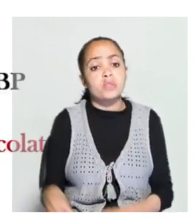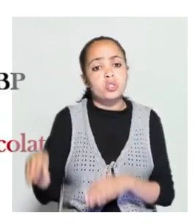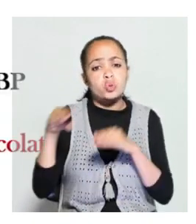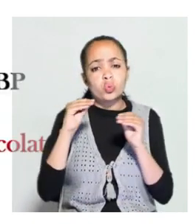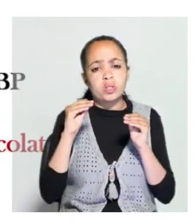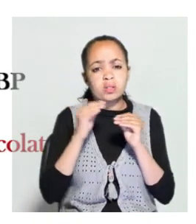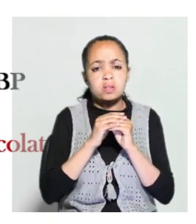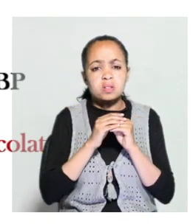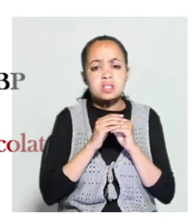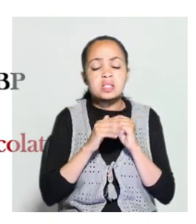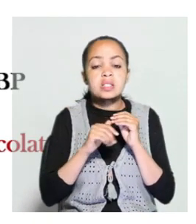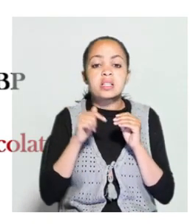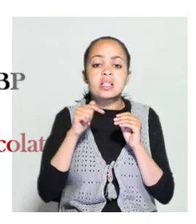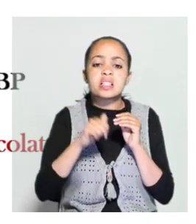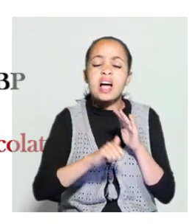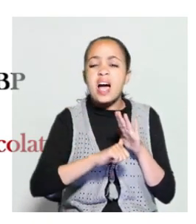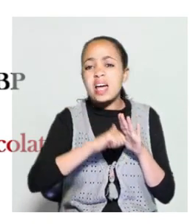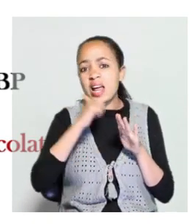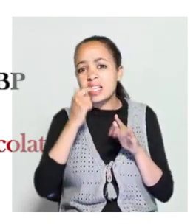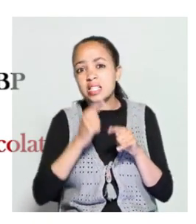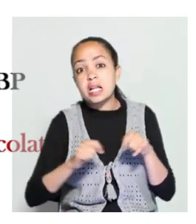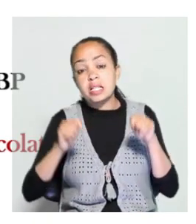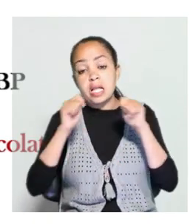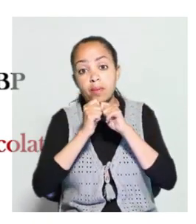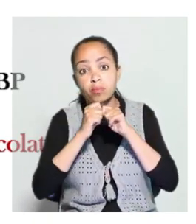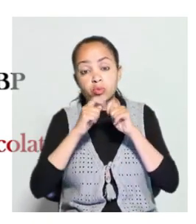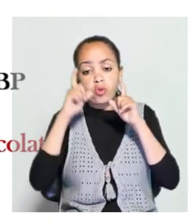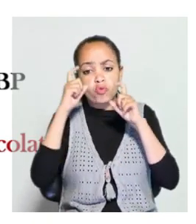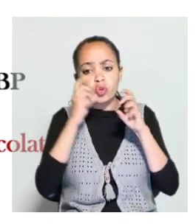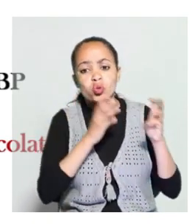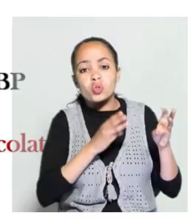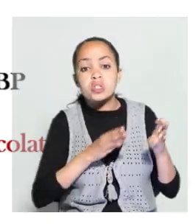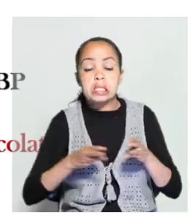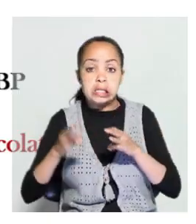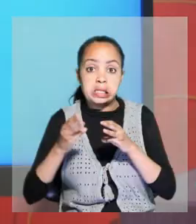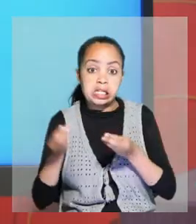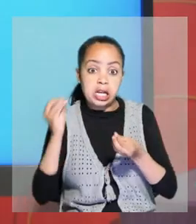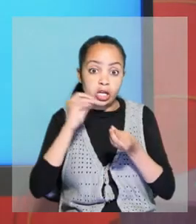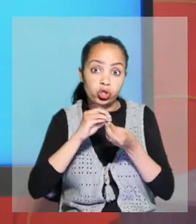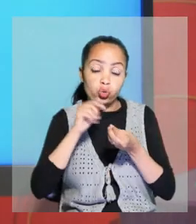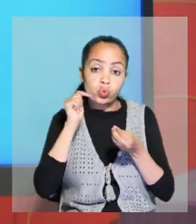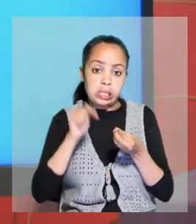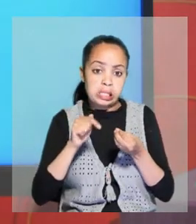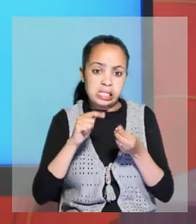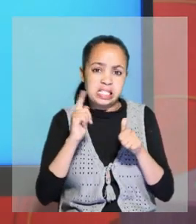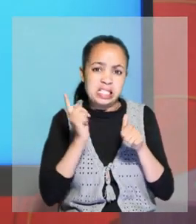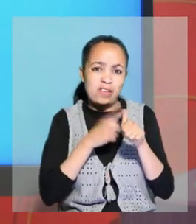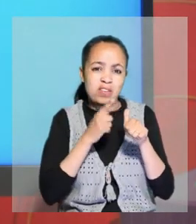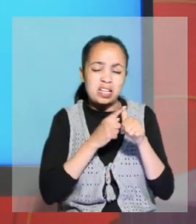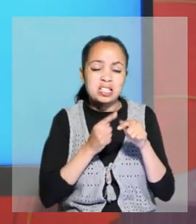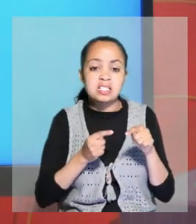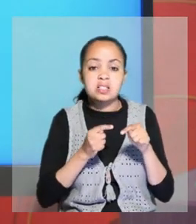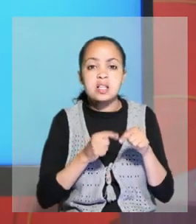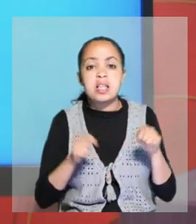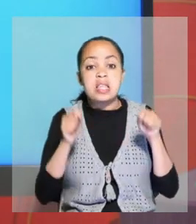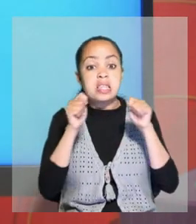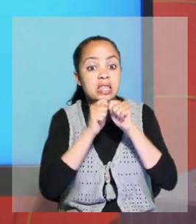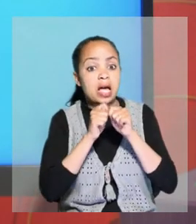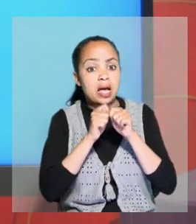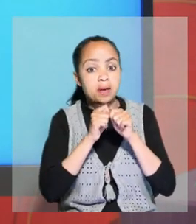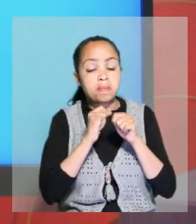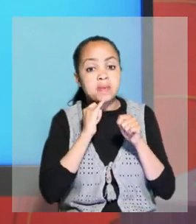Student, there is another types of photosynthesis in addition to this one. The first type of photosynthesis